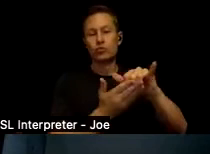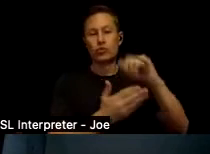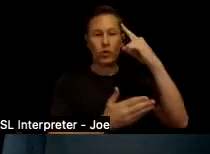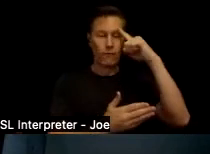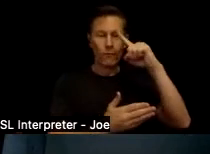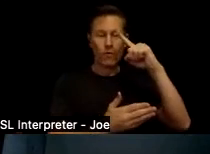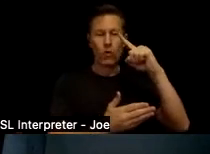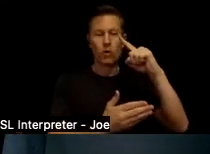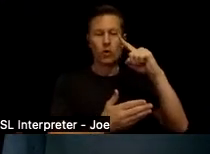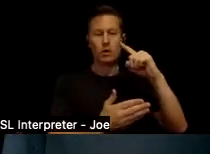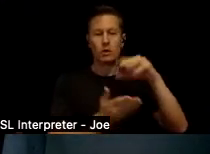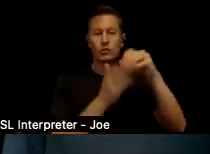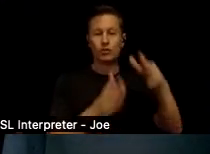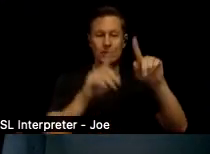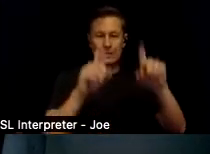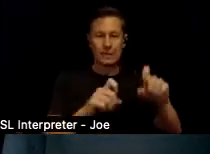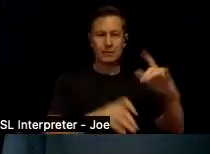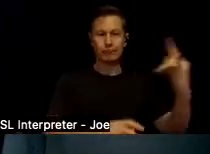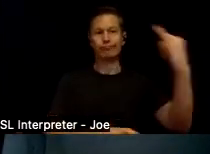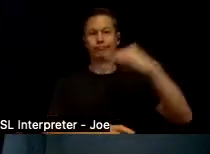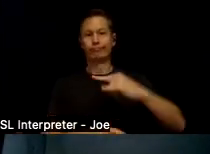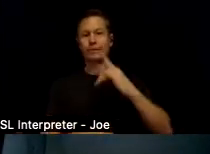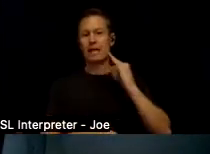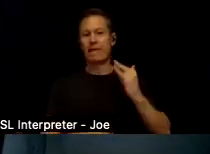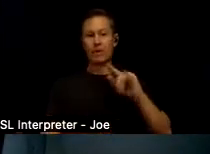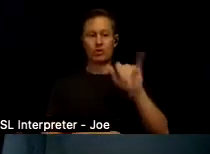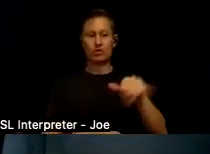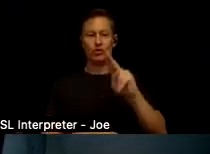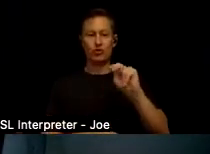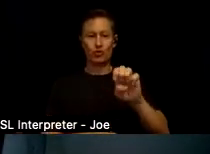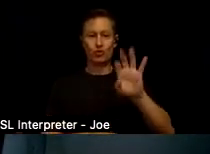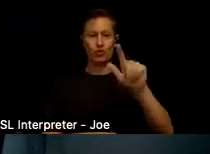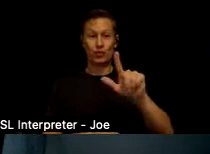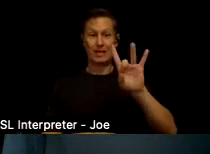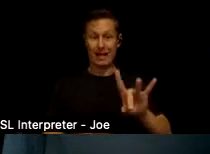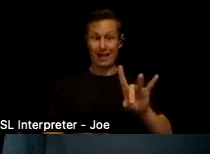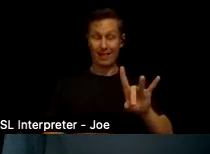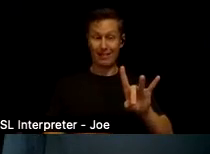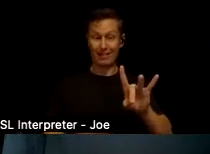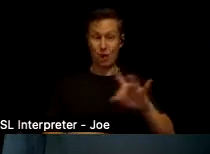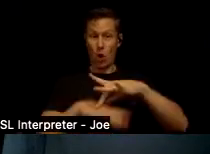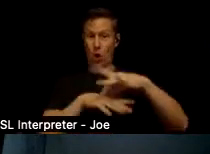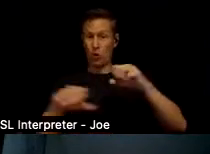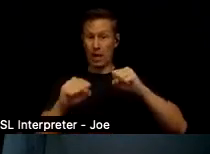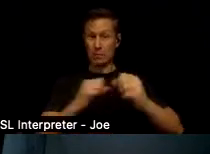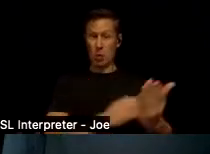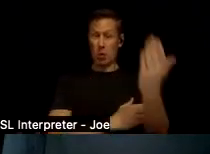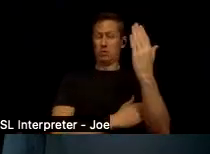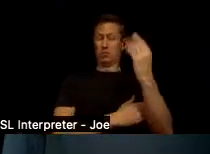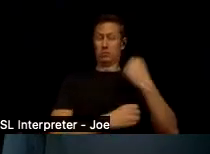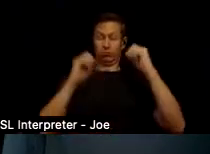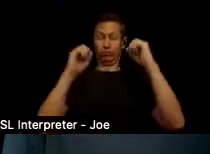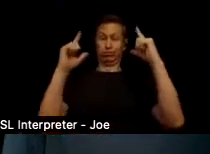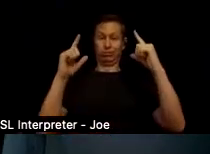back to California, and then I was awakened on the morning of the 28th, along with, I assume, all of the